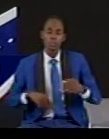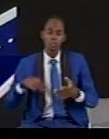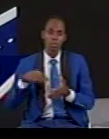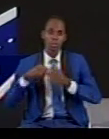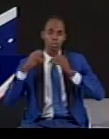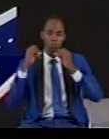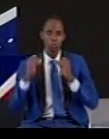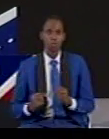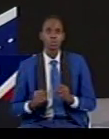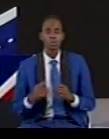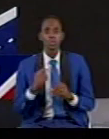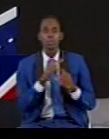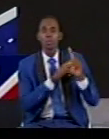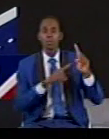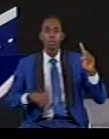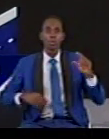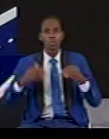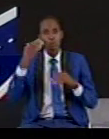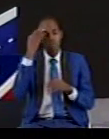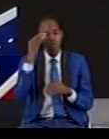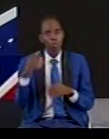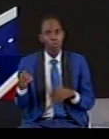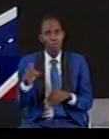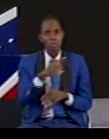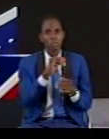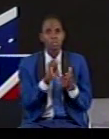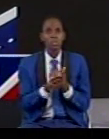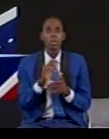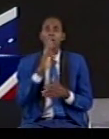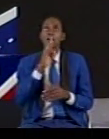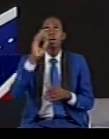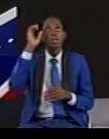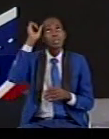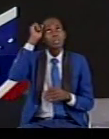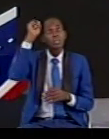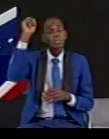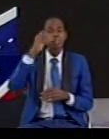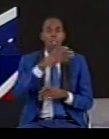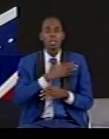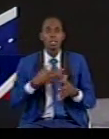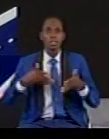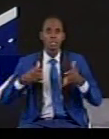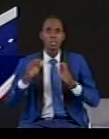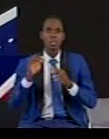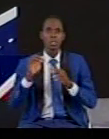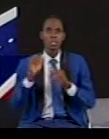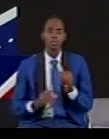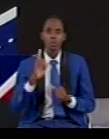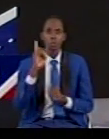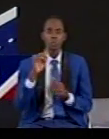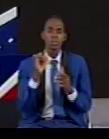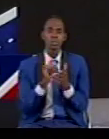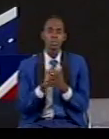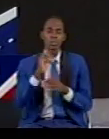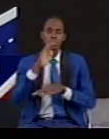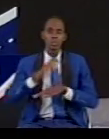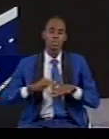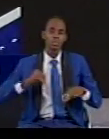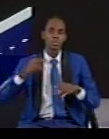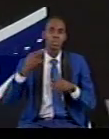knoweth them that are his, and let everyone that nameth the name of